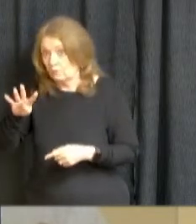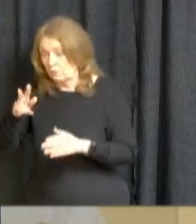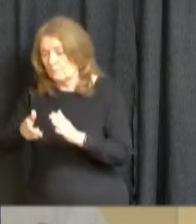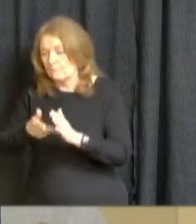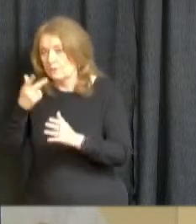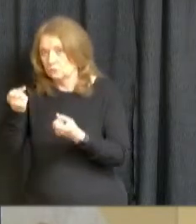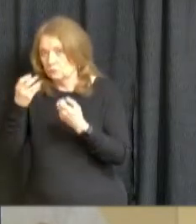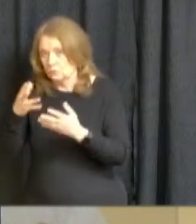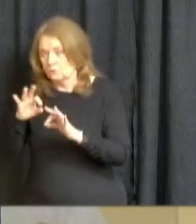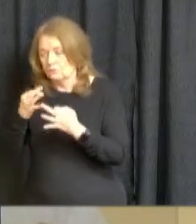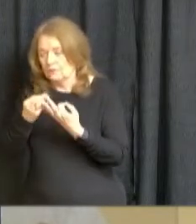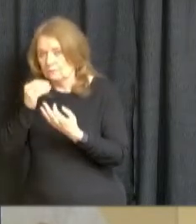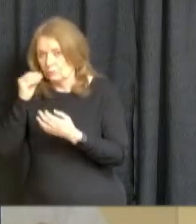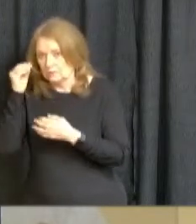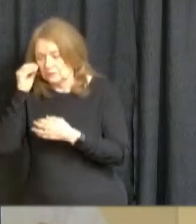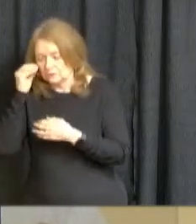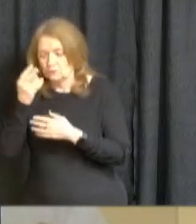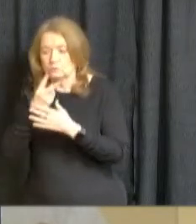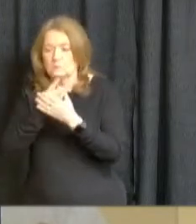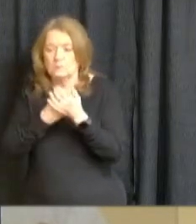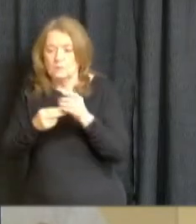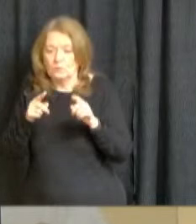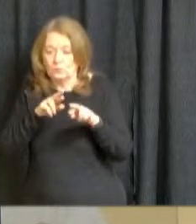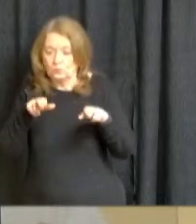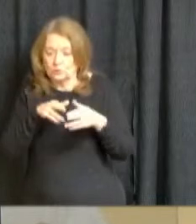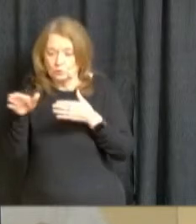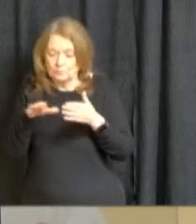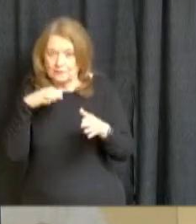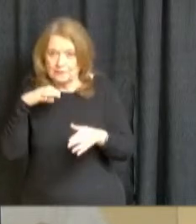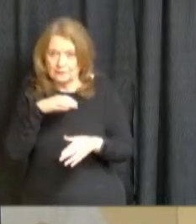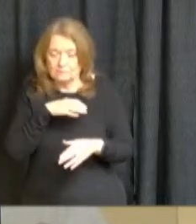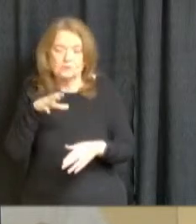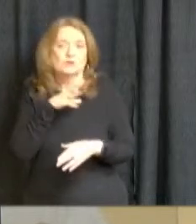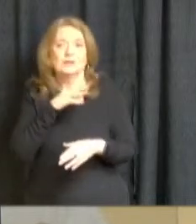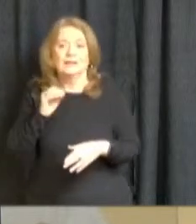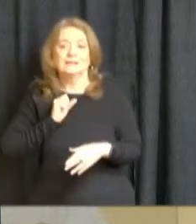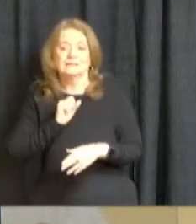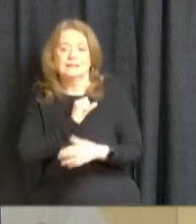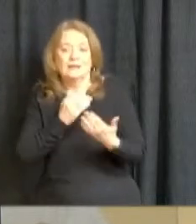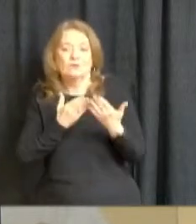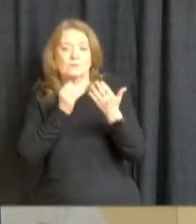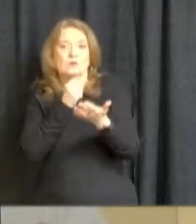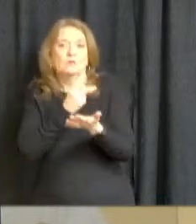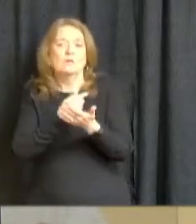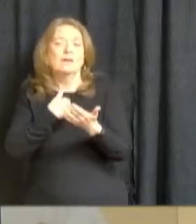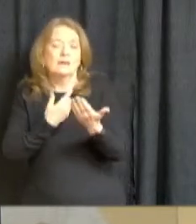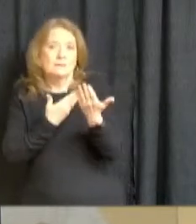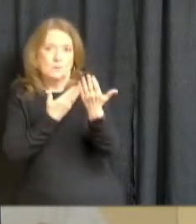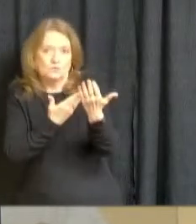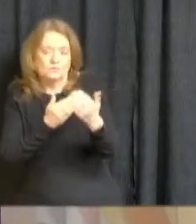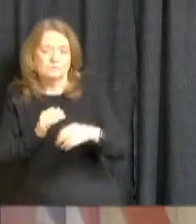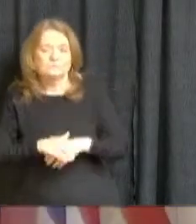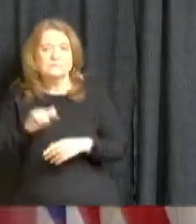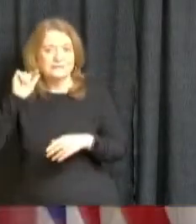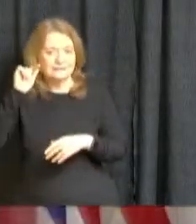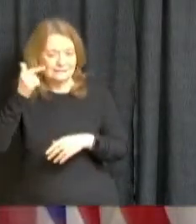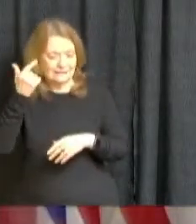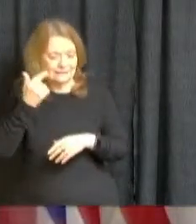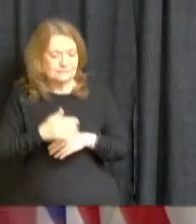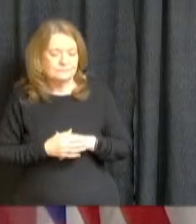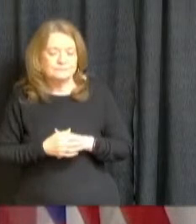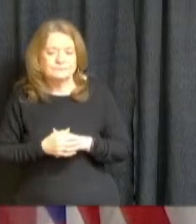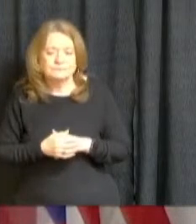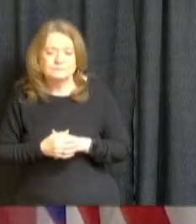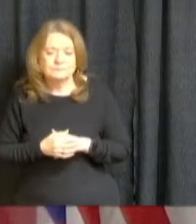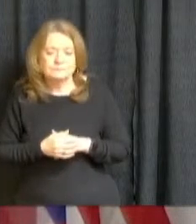multiple family residential district. Both the Regional Planning Commission and staff recommended approval, and I so move. Motion been made and